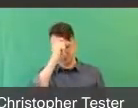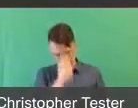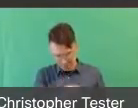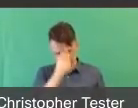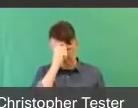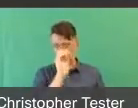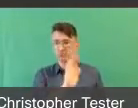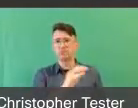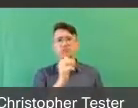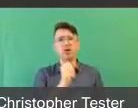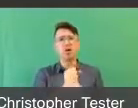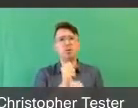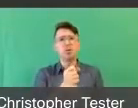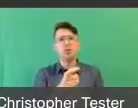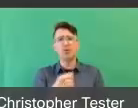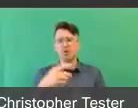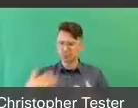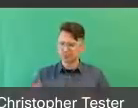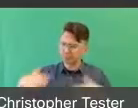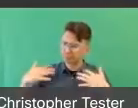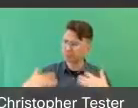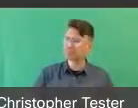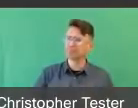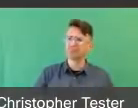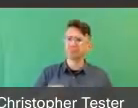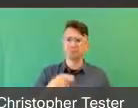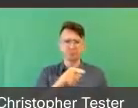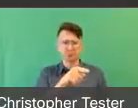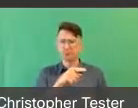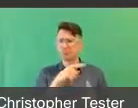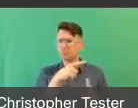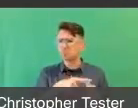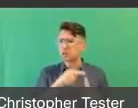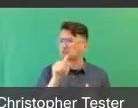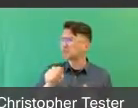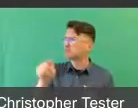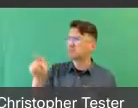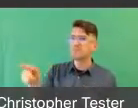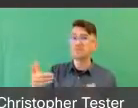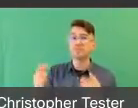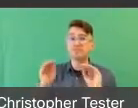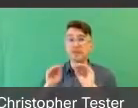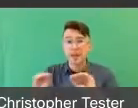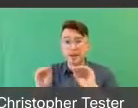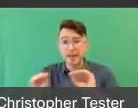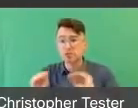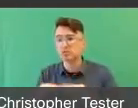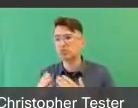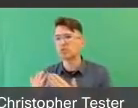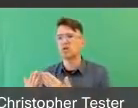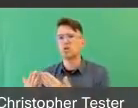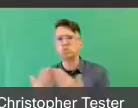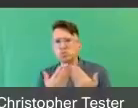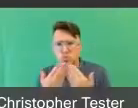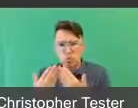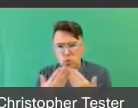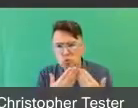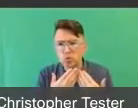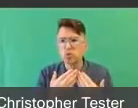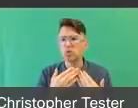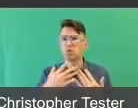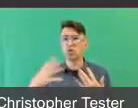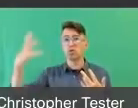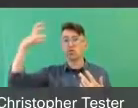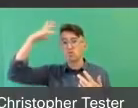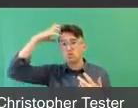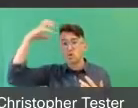many more sectors, can we truly be responsive and efficient in addressing the needs of the most marginalized and affected communities.